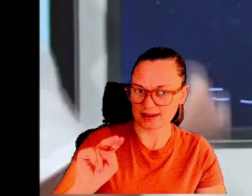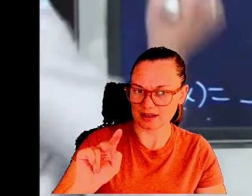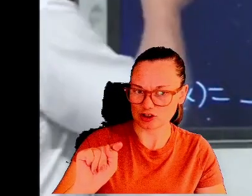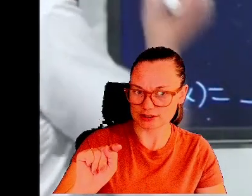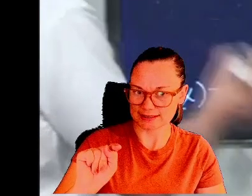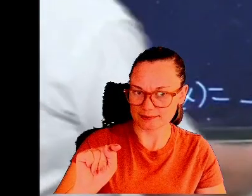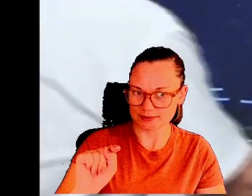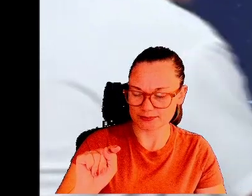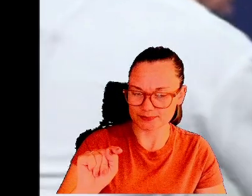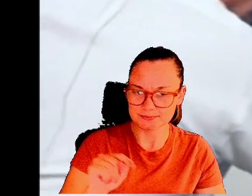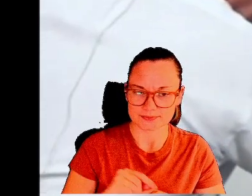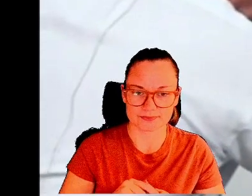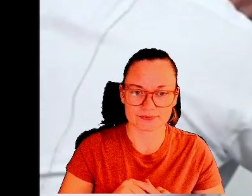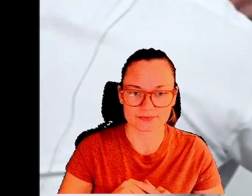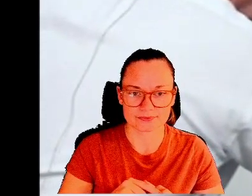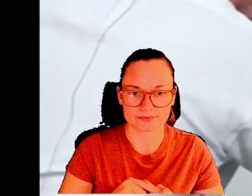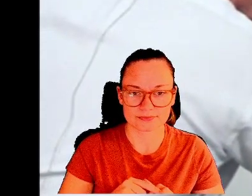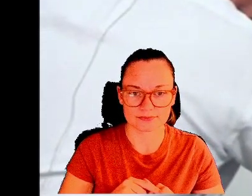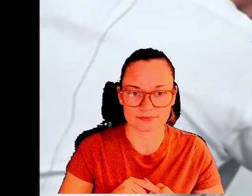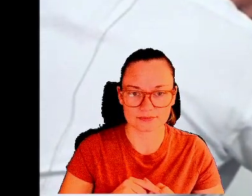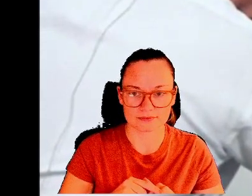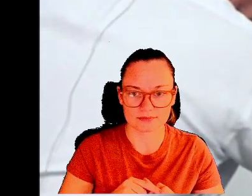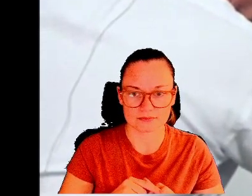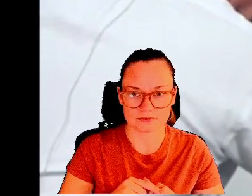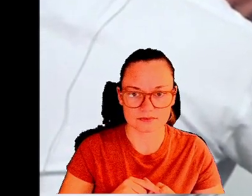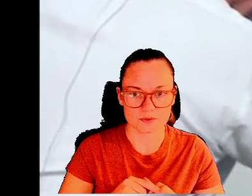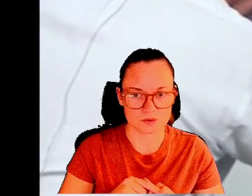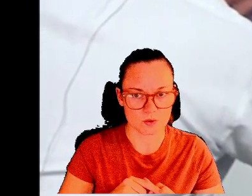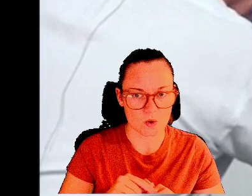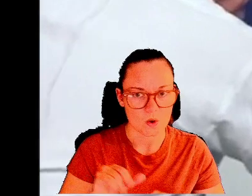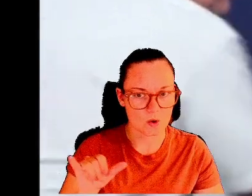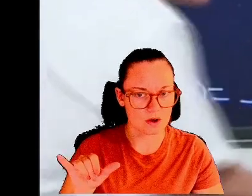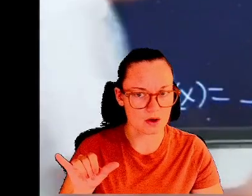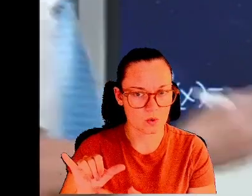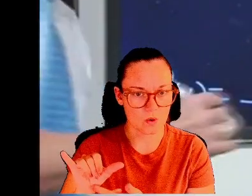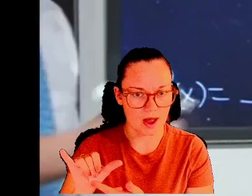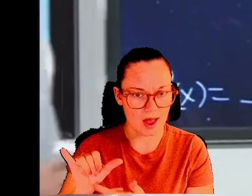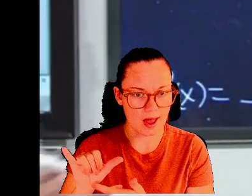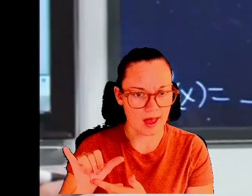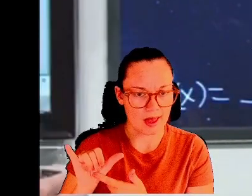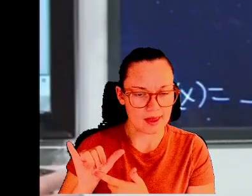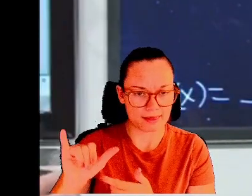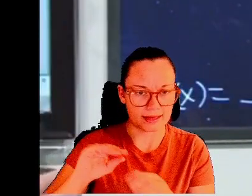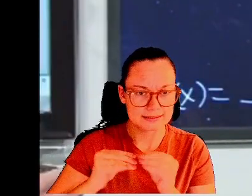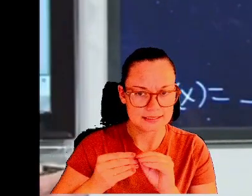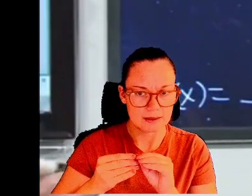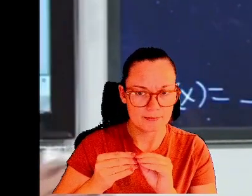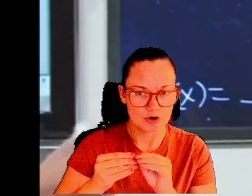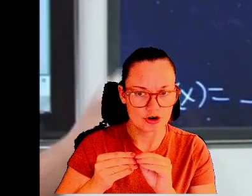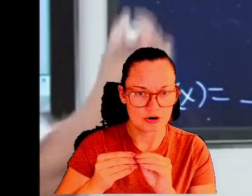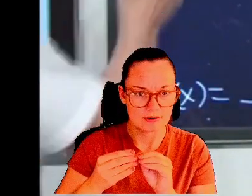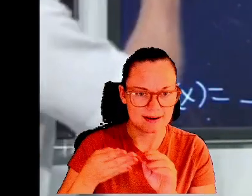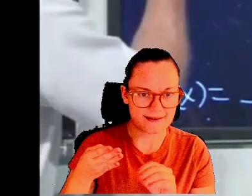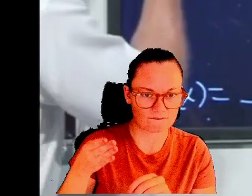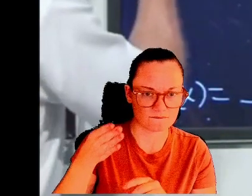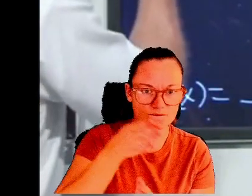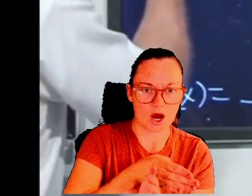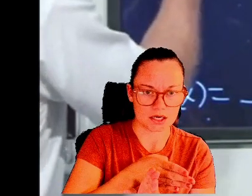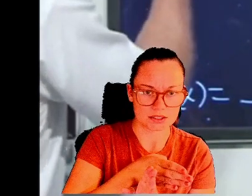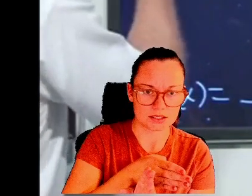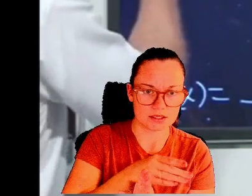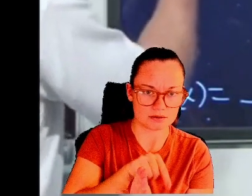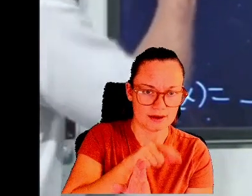So isn't the y-intercept the number that would be in front of that one? If